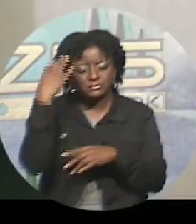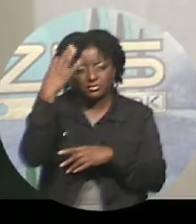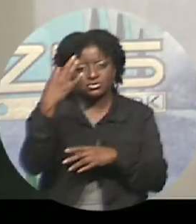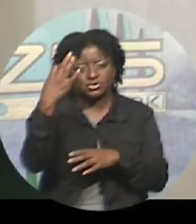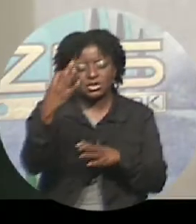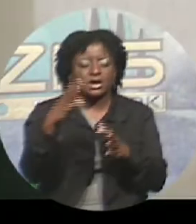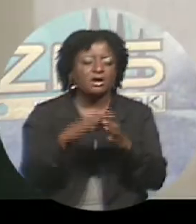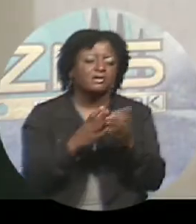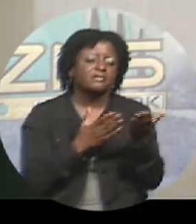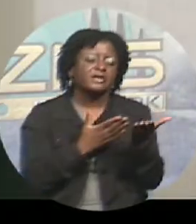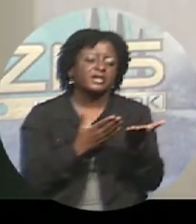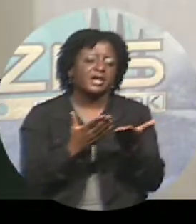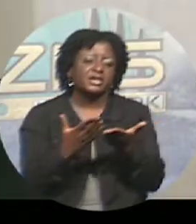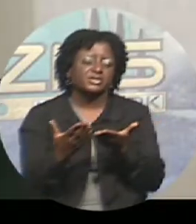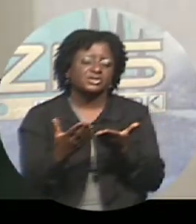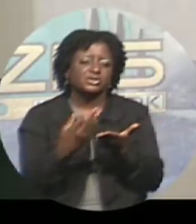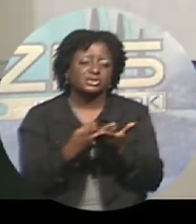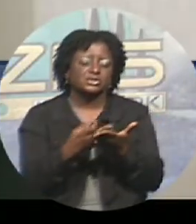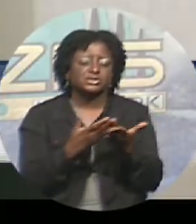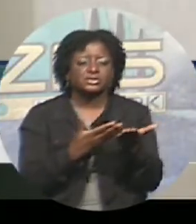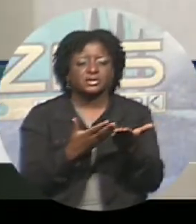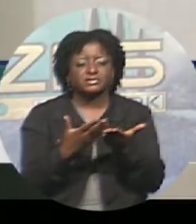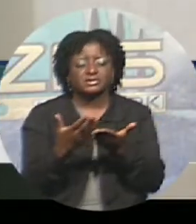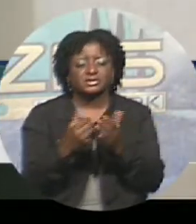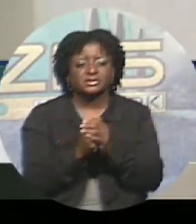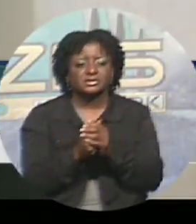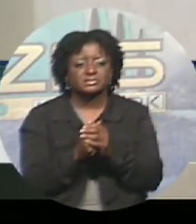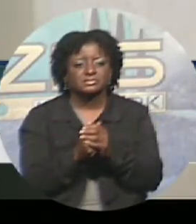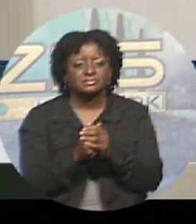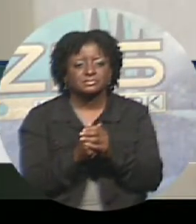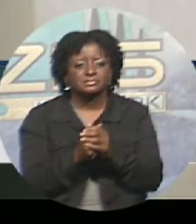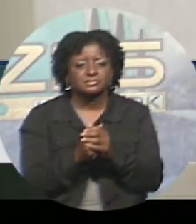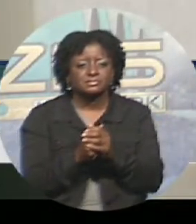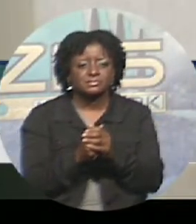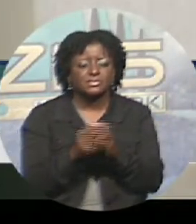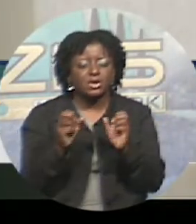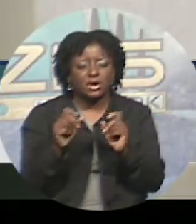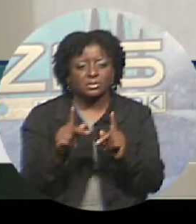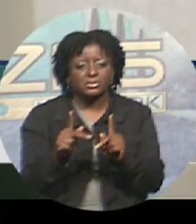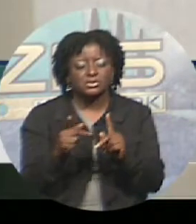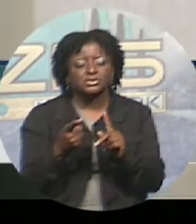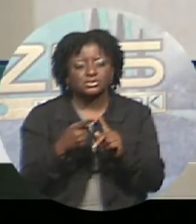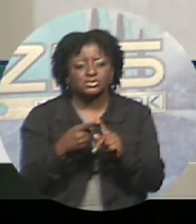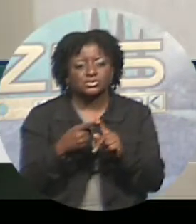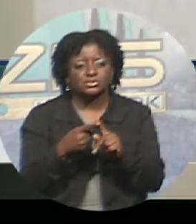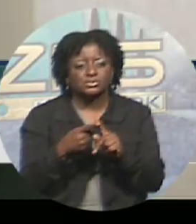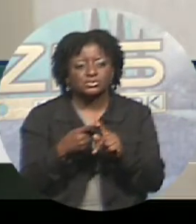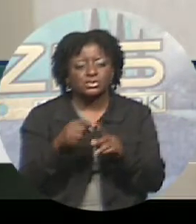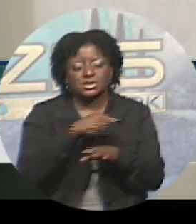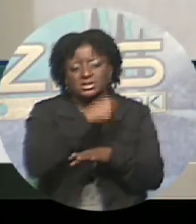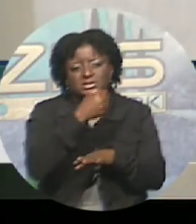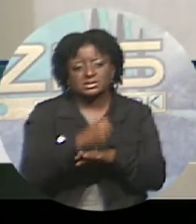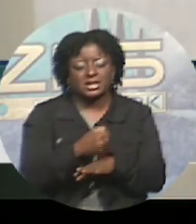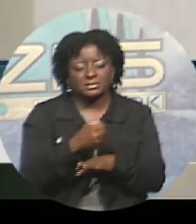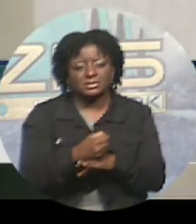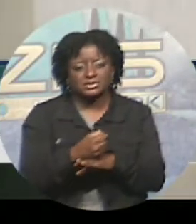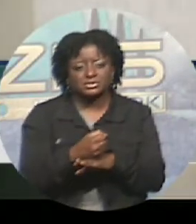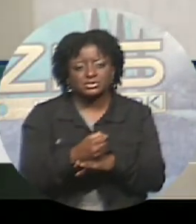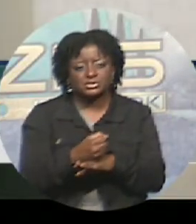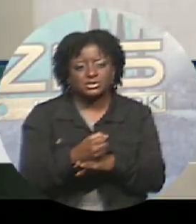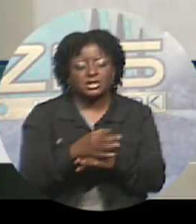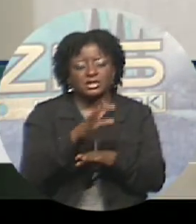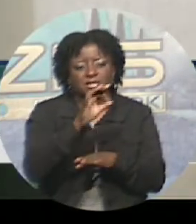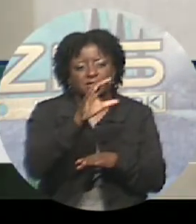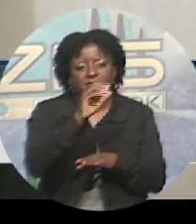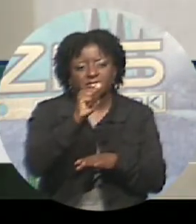The opportunity to establish a Bahamian RMB center is a significant win for the Bahamas that would further cement our position